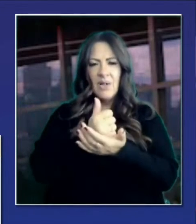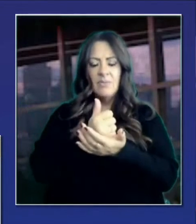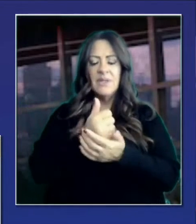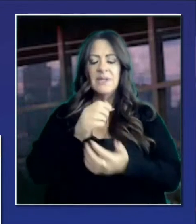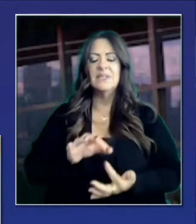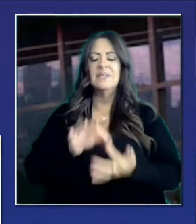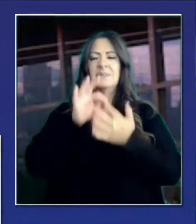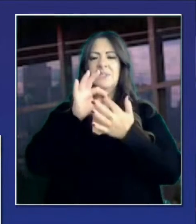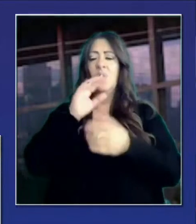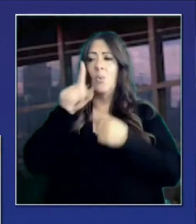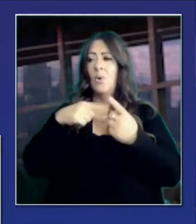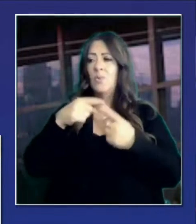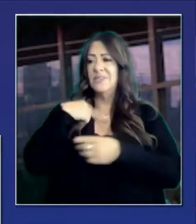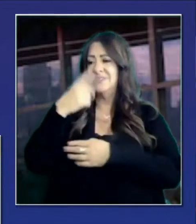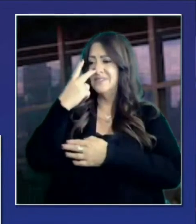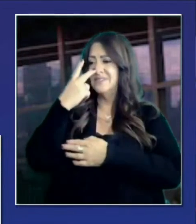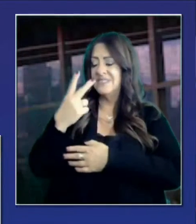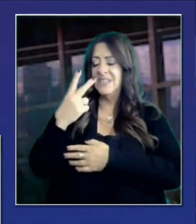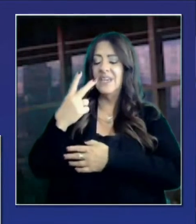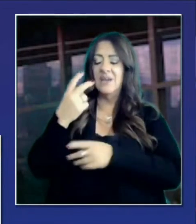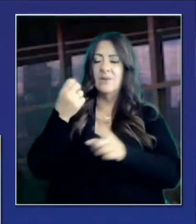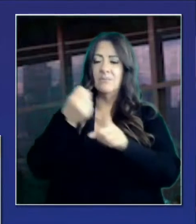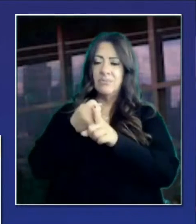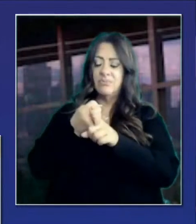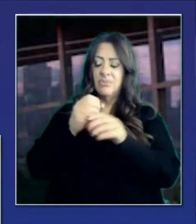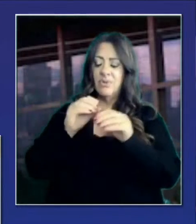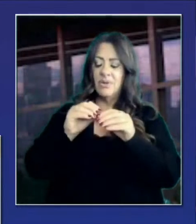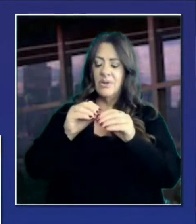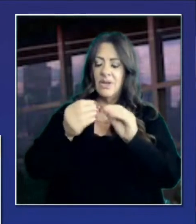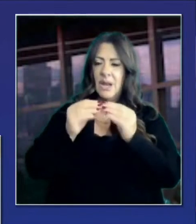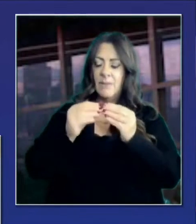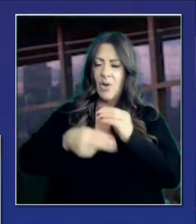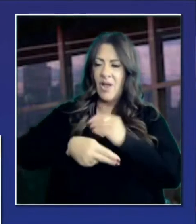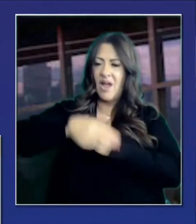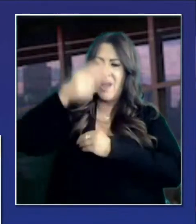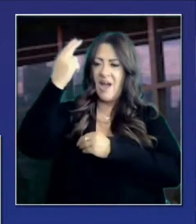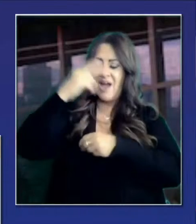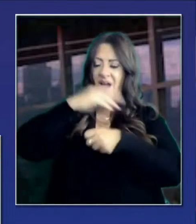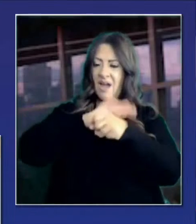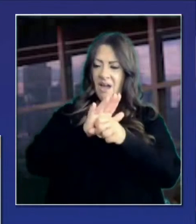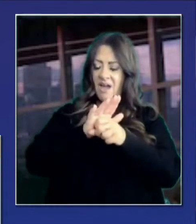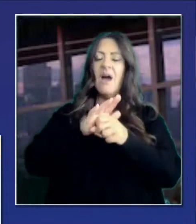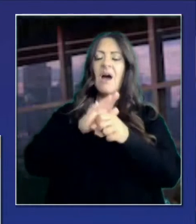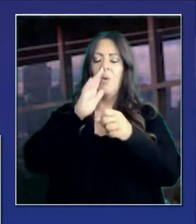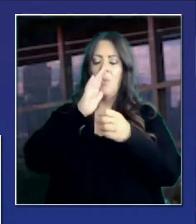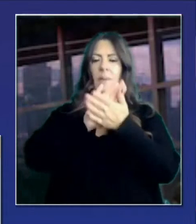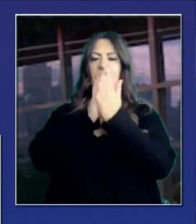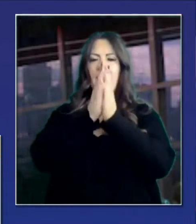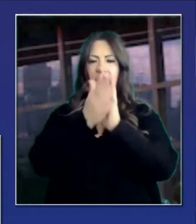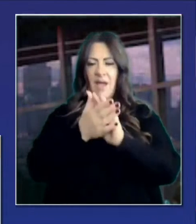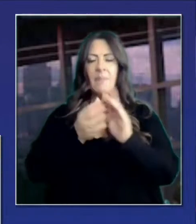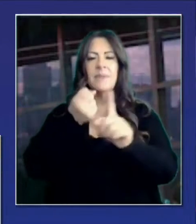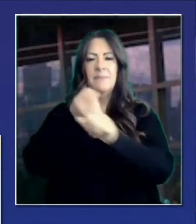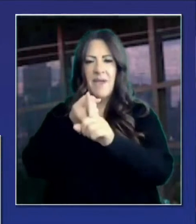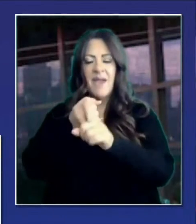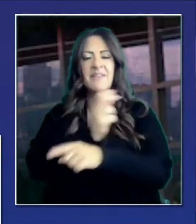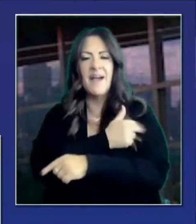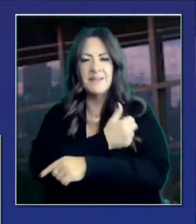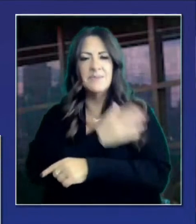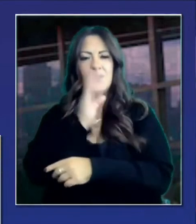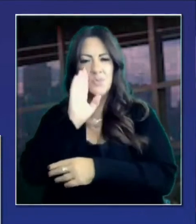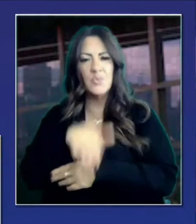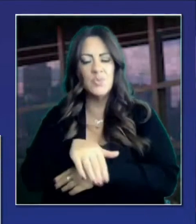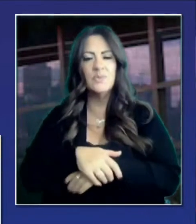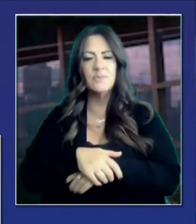transmission. So today, as we stand here, look at the models that include not just today's ICU conditions, but the